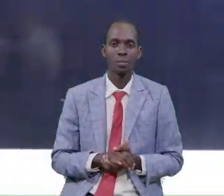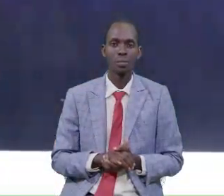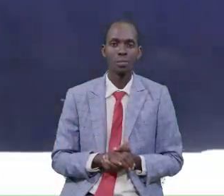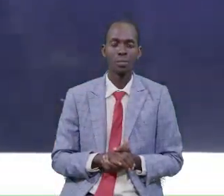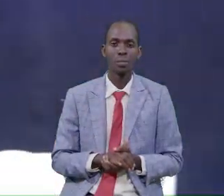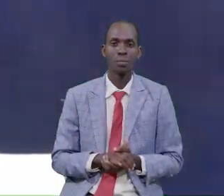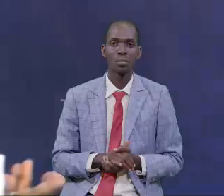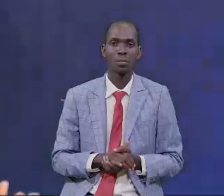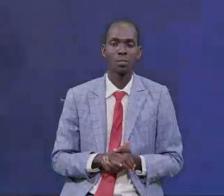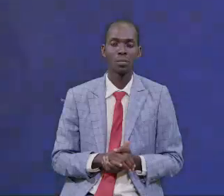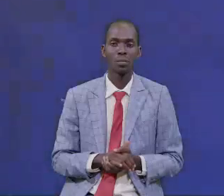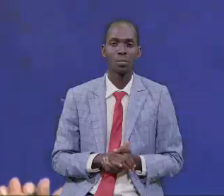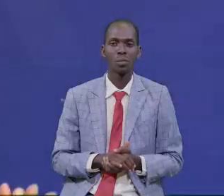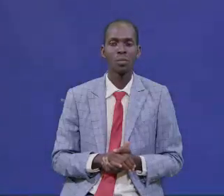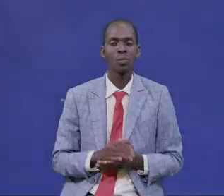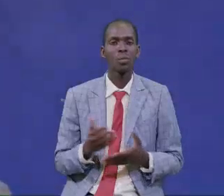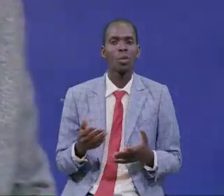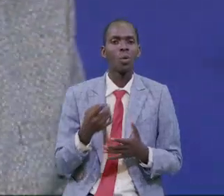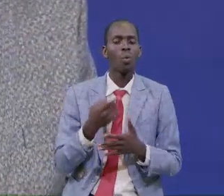What are the terms of the covenant?